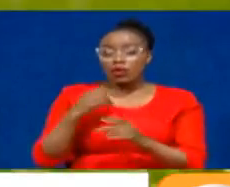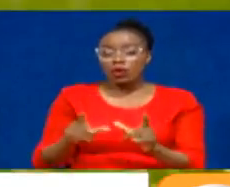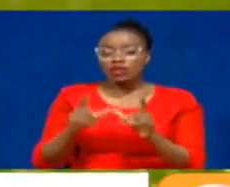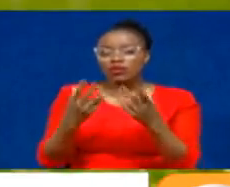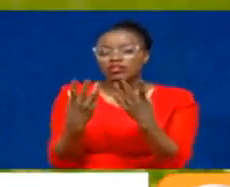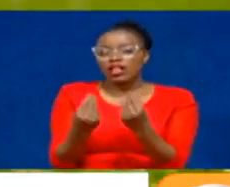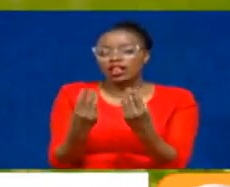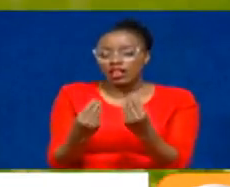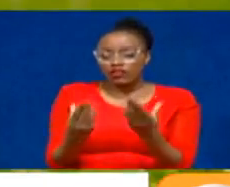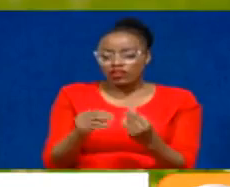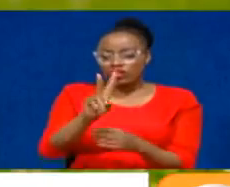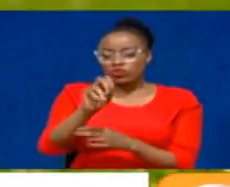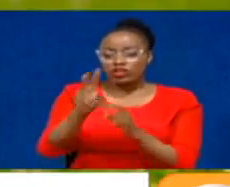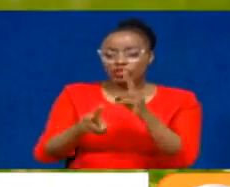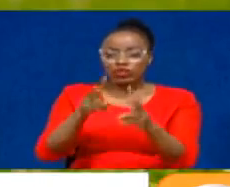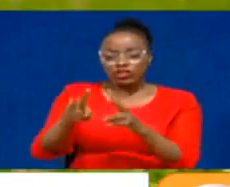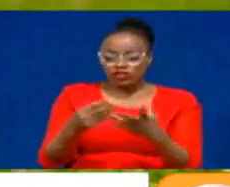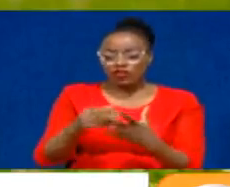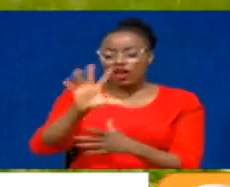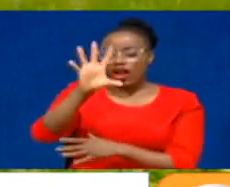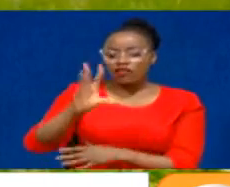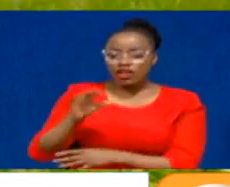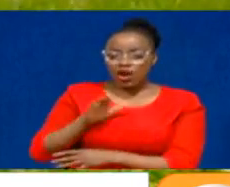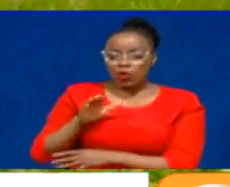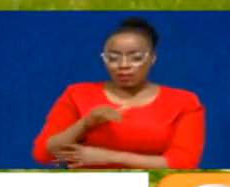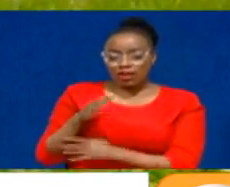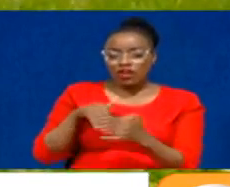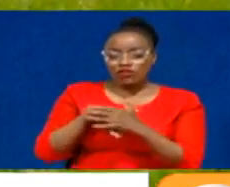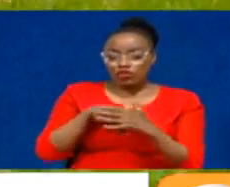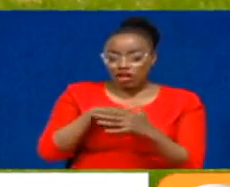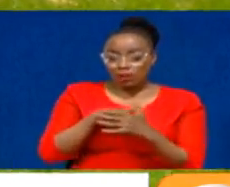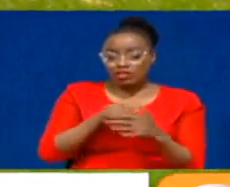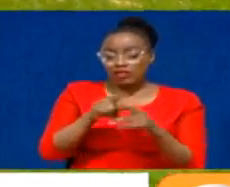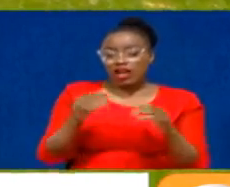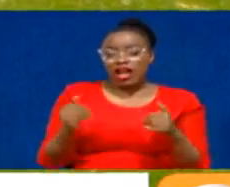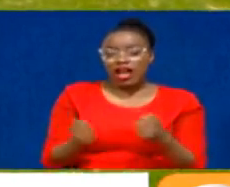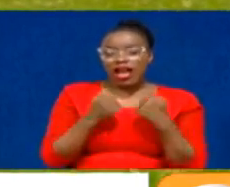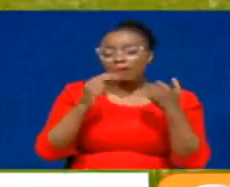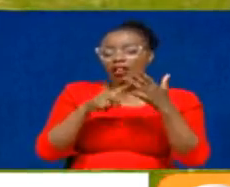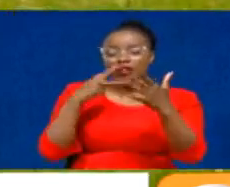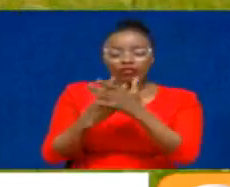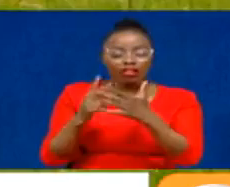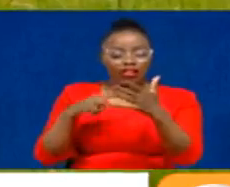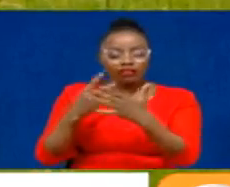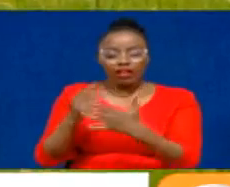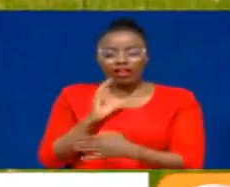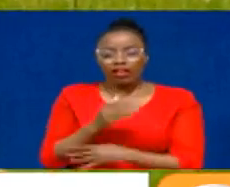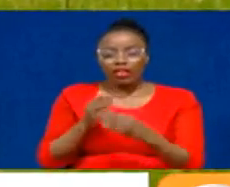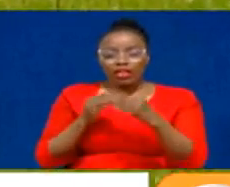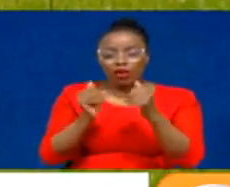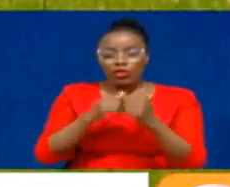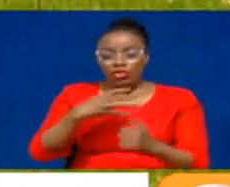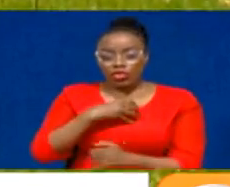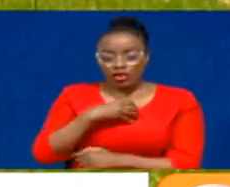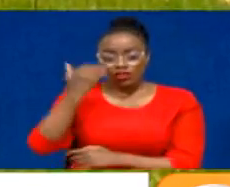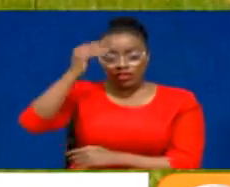a walkover to the 2022 Africa Women's Conference. But those efforts have been futile, and the committee, led by